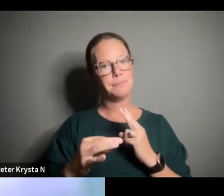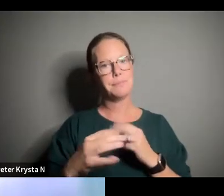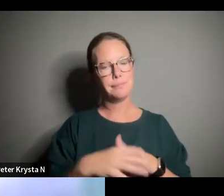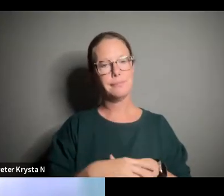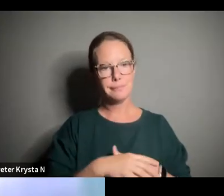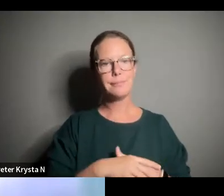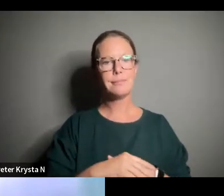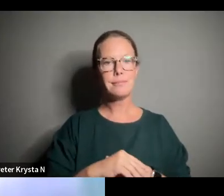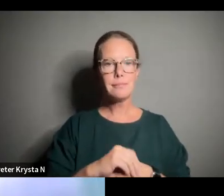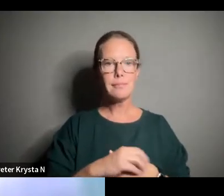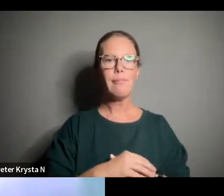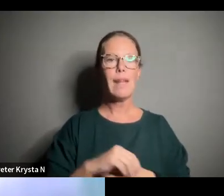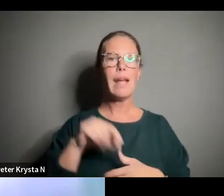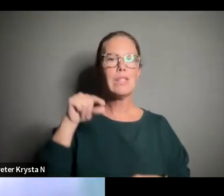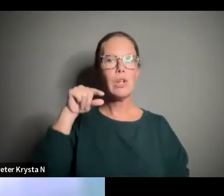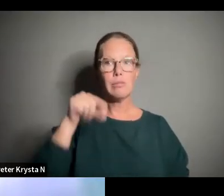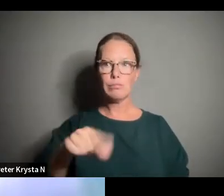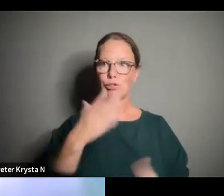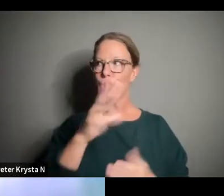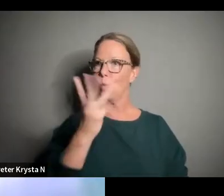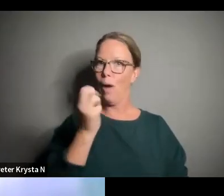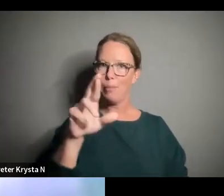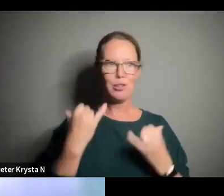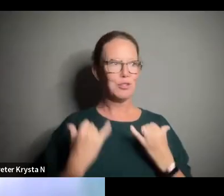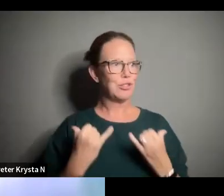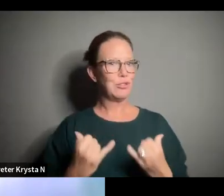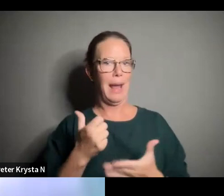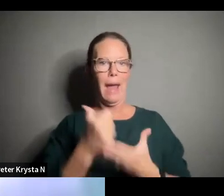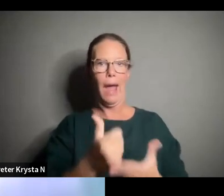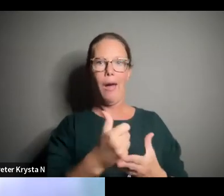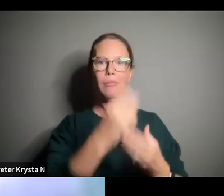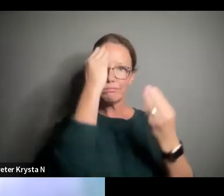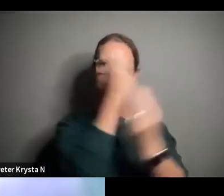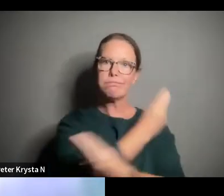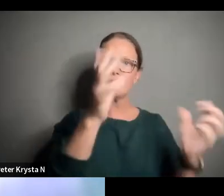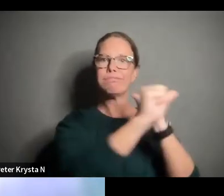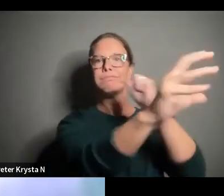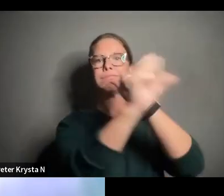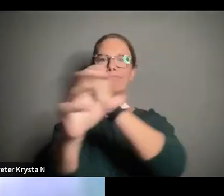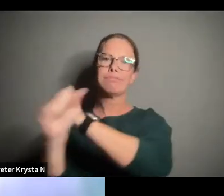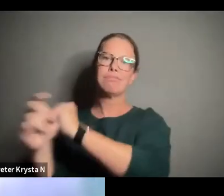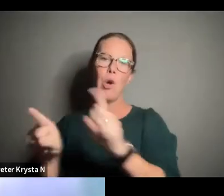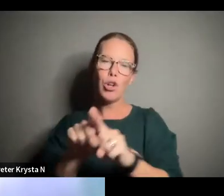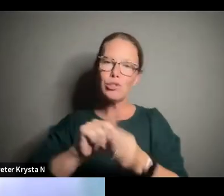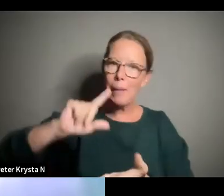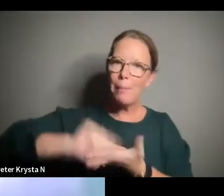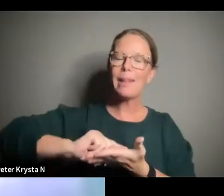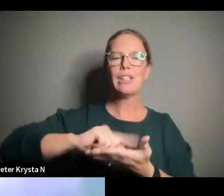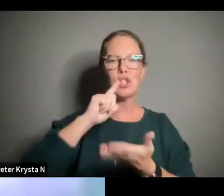what this webinar is good for. And obviously, we do a lot of work on trying to get the word out of there with publications so people know about